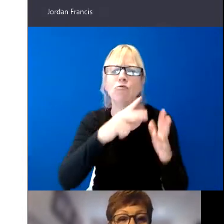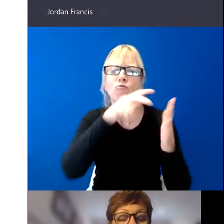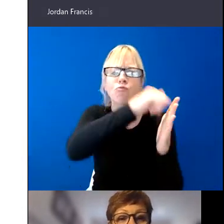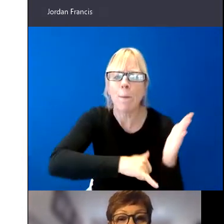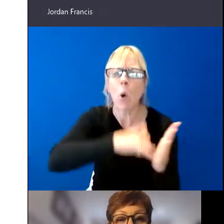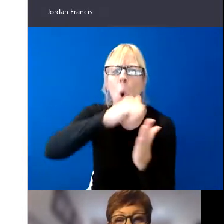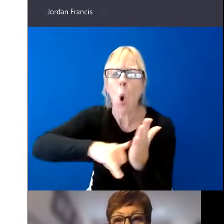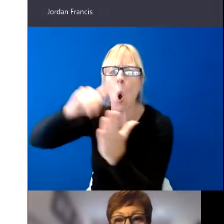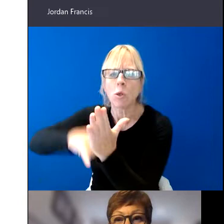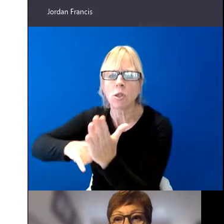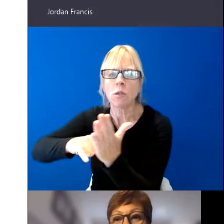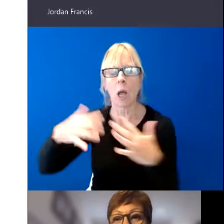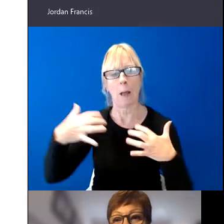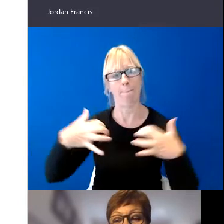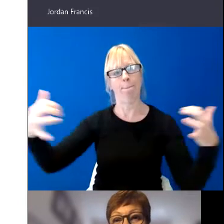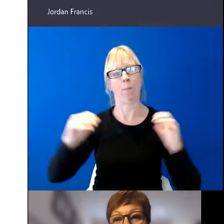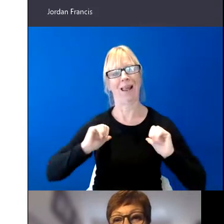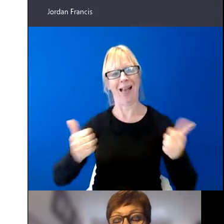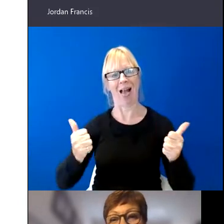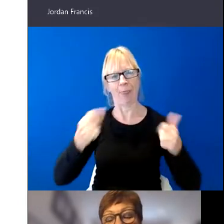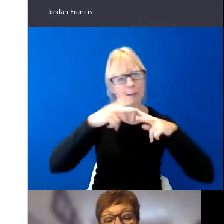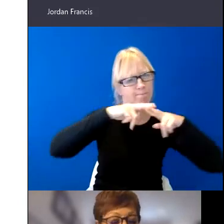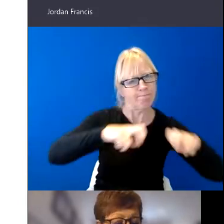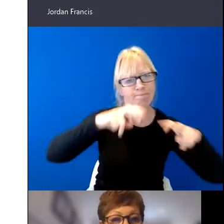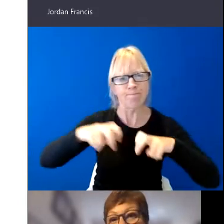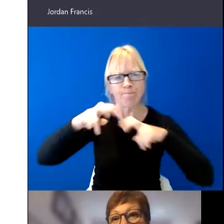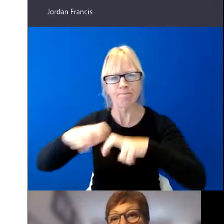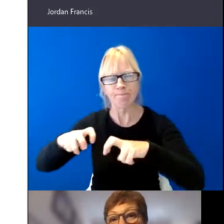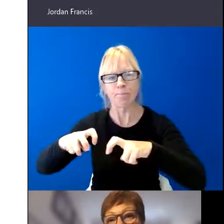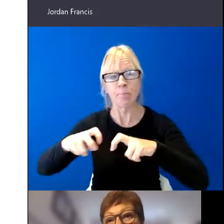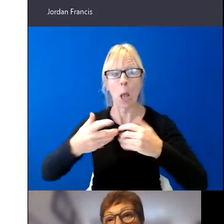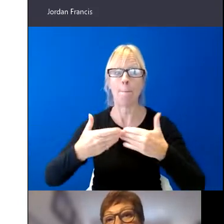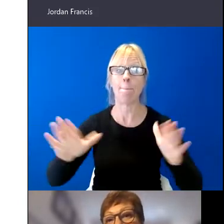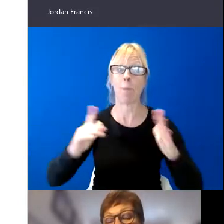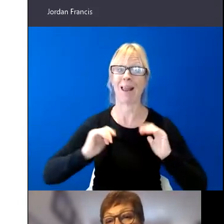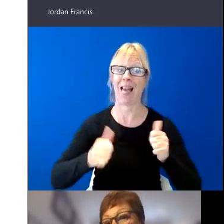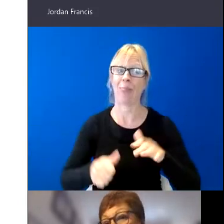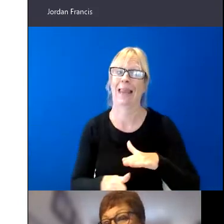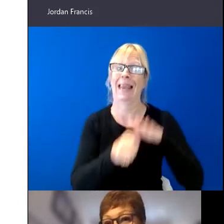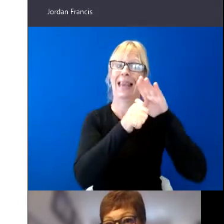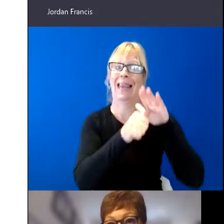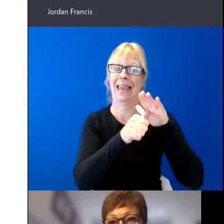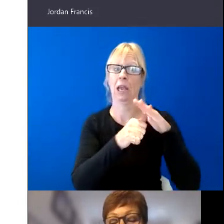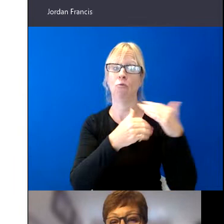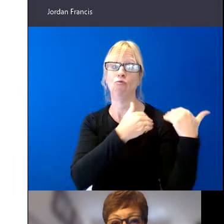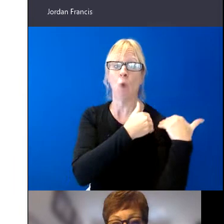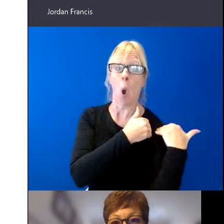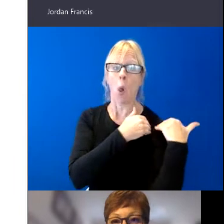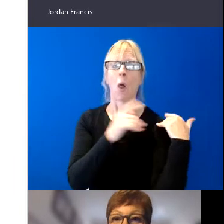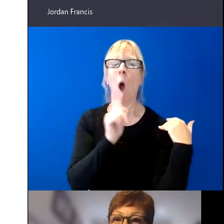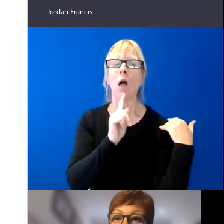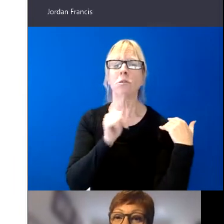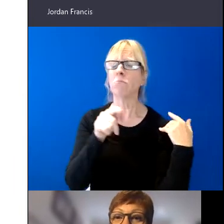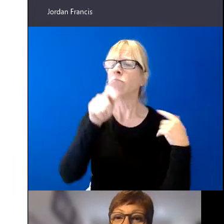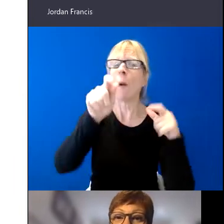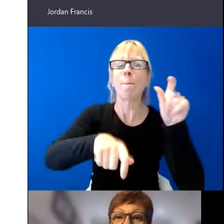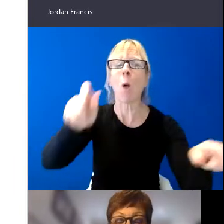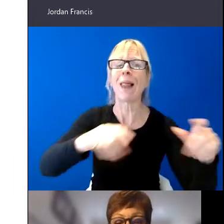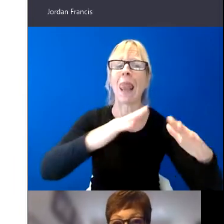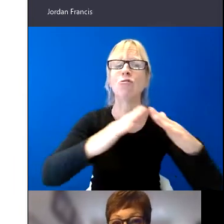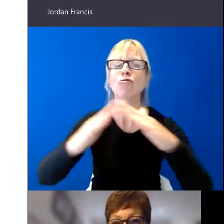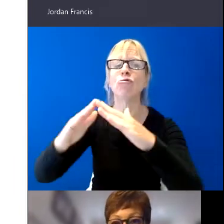Health Division. One of the key roles of public health is to bring together information on the population of Birmingham